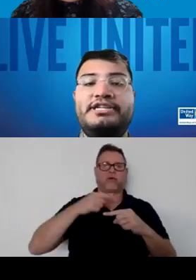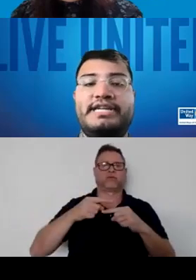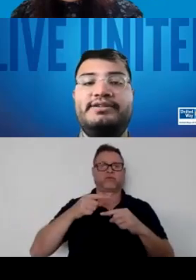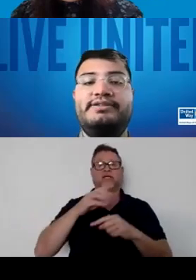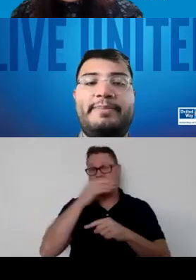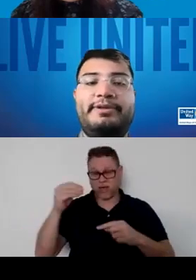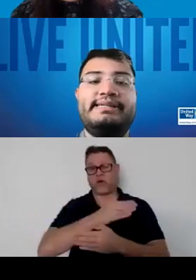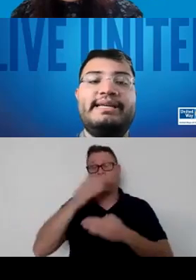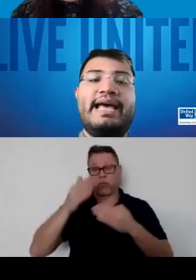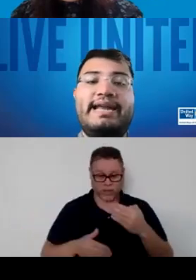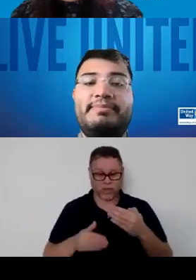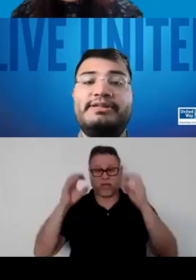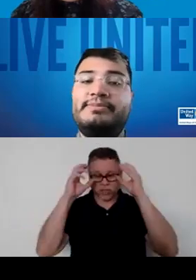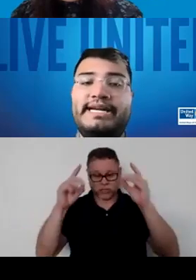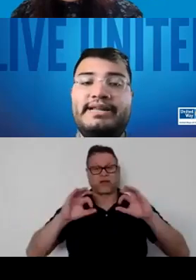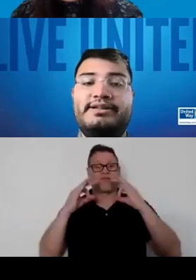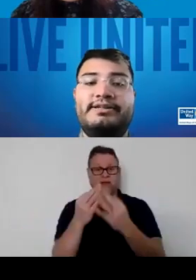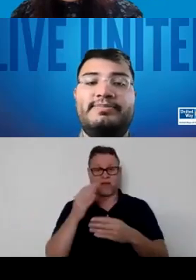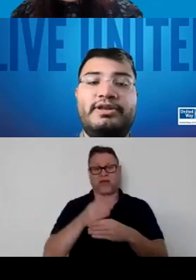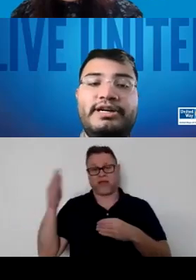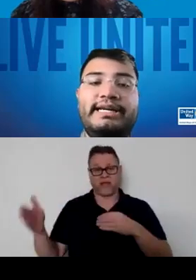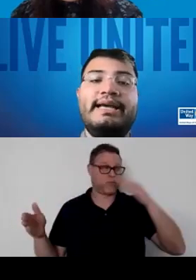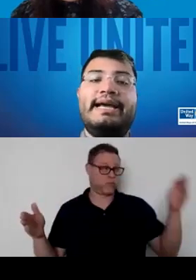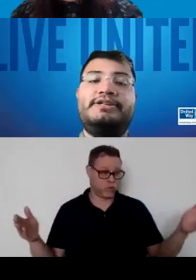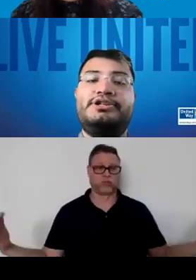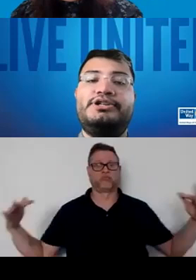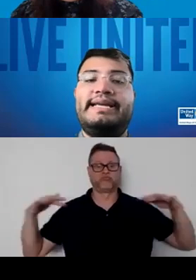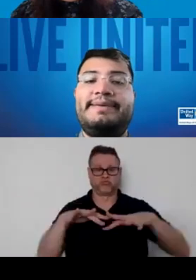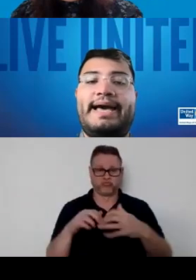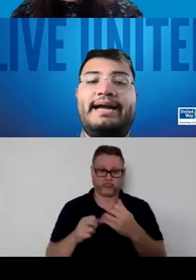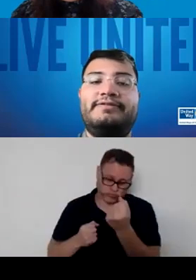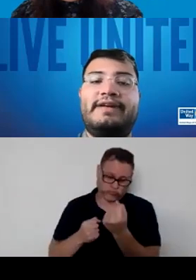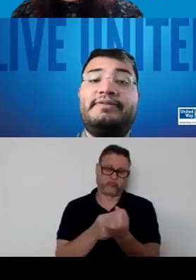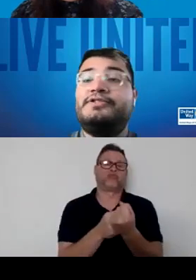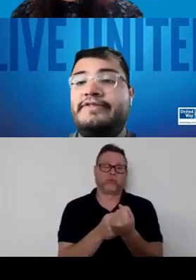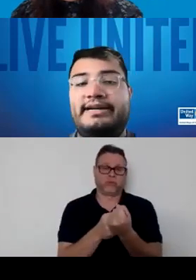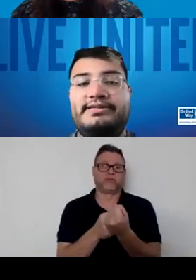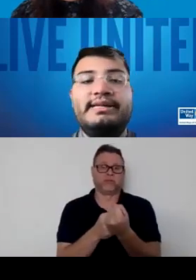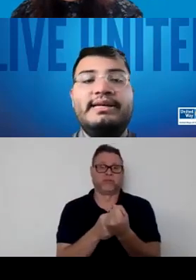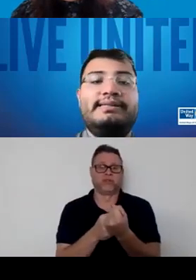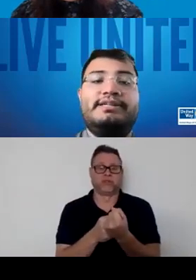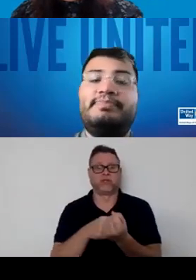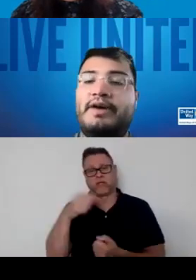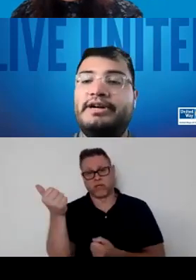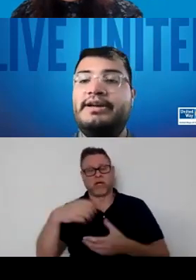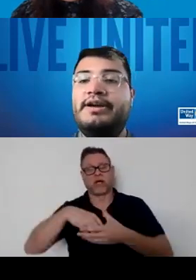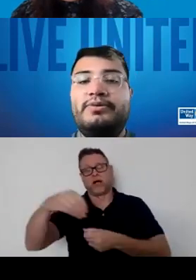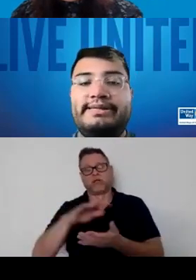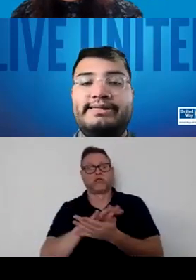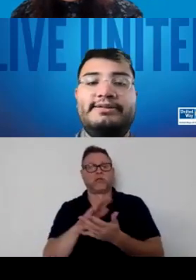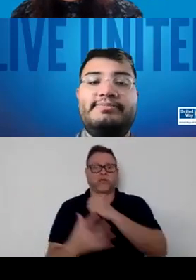where educators, families, and neighbors come together to support learning and to address the impact of out-of-school factors, such as